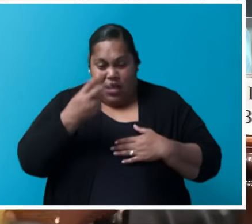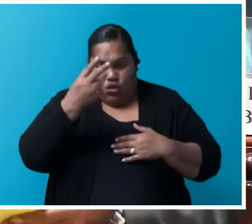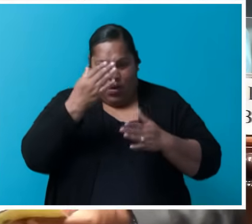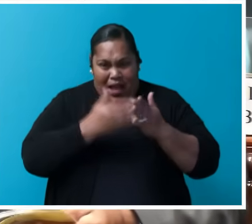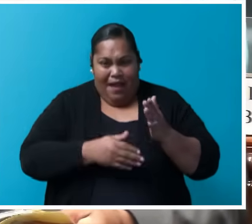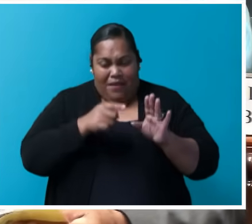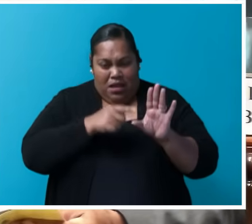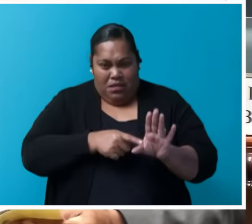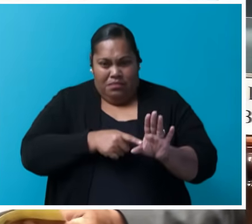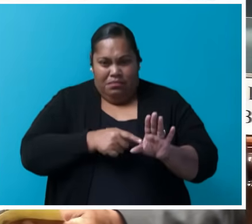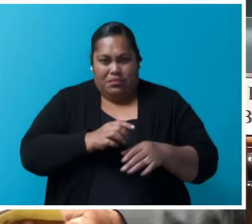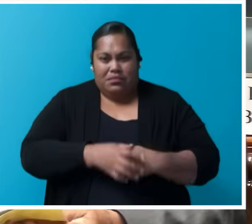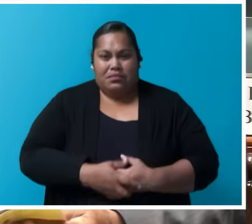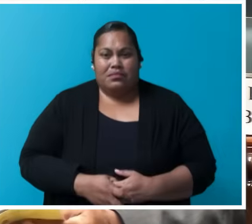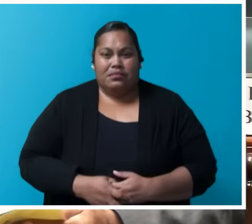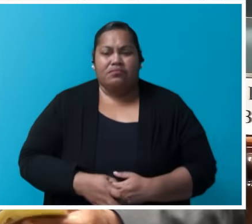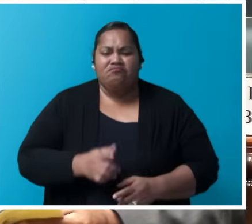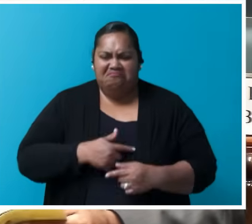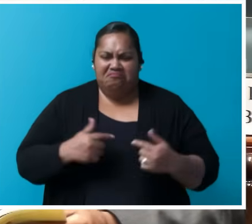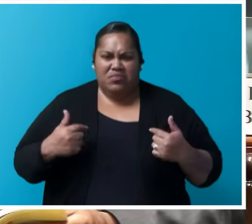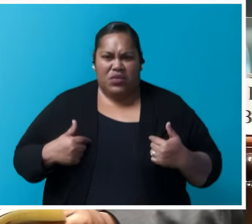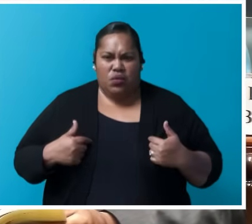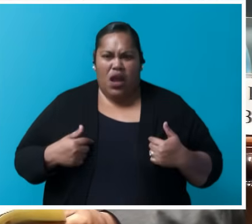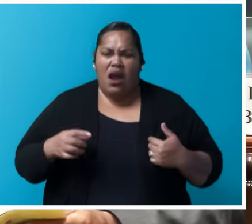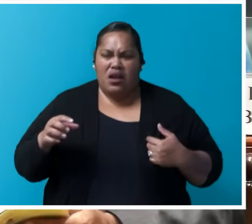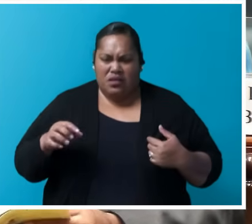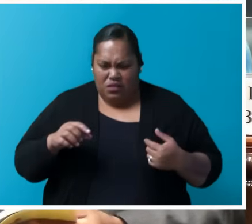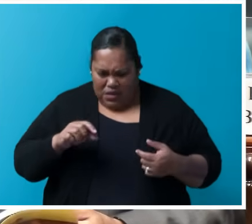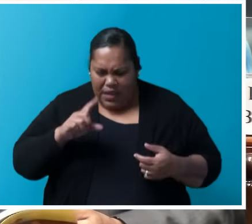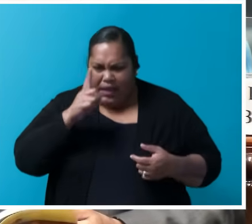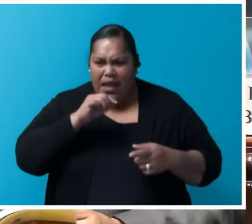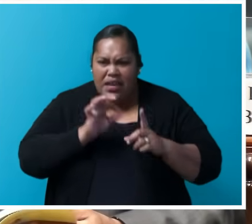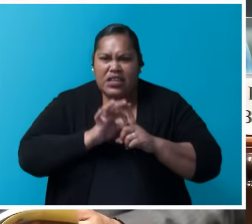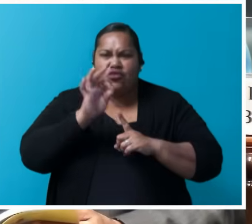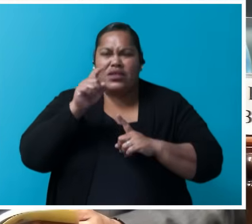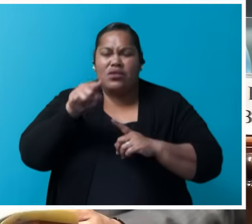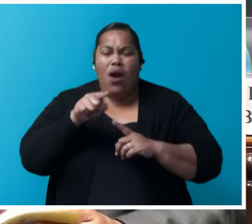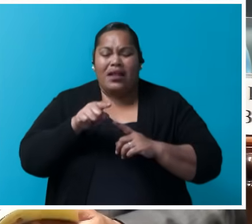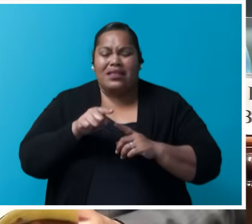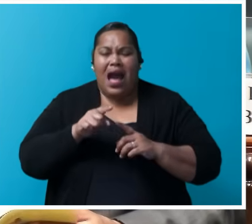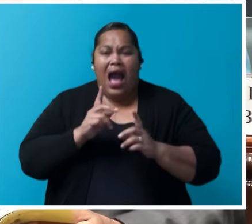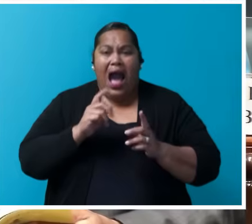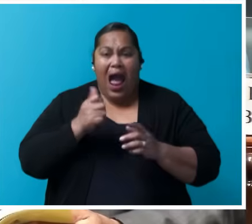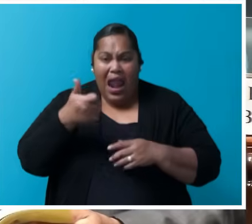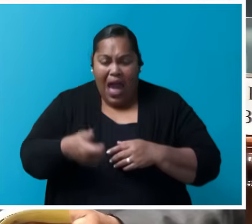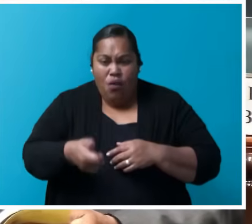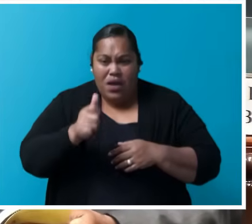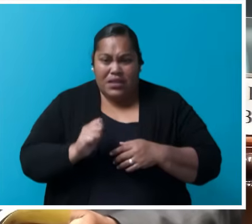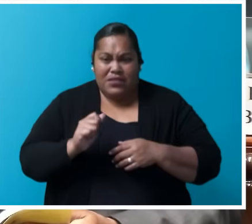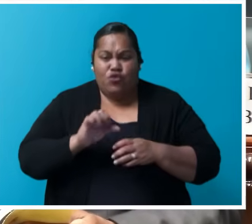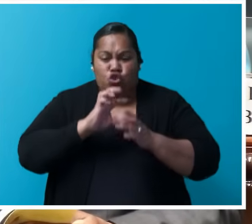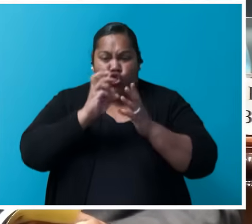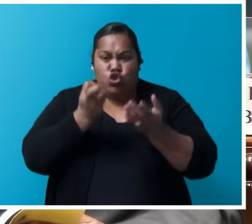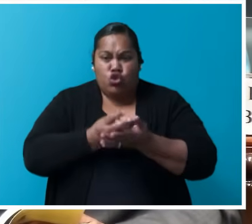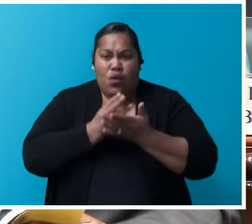years, we would have increased the social welfare allowance by 18 to 28%.